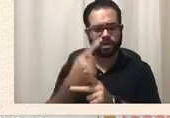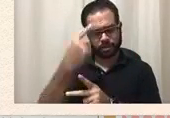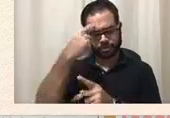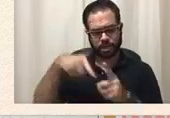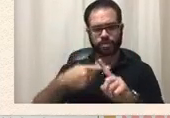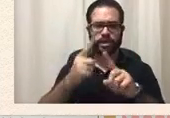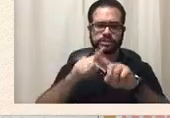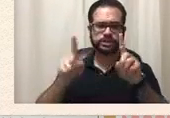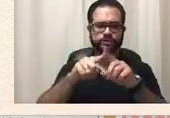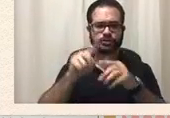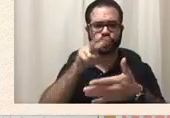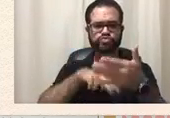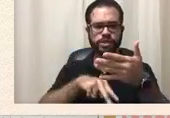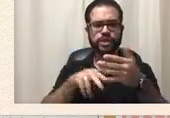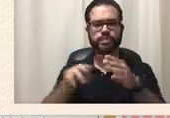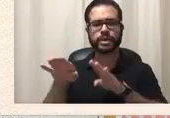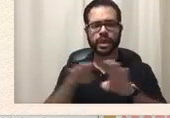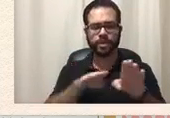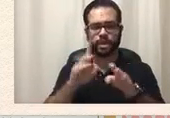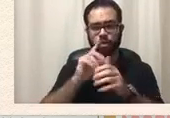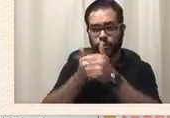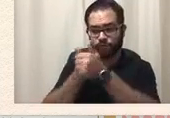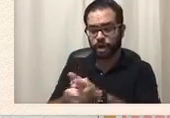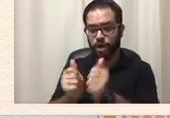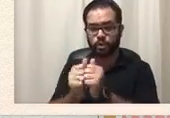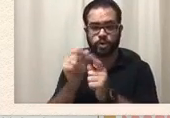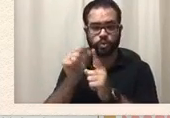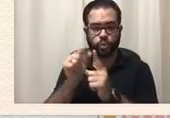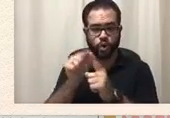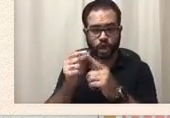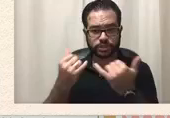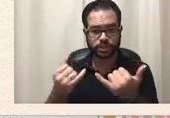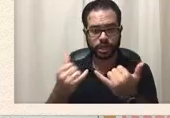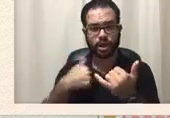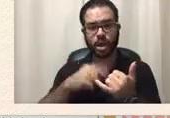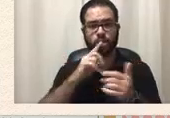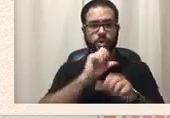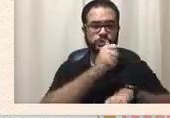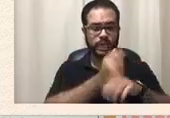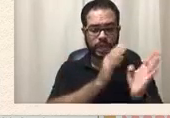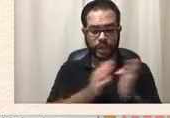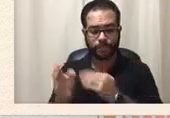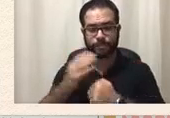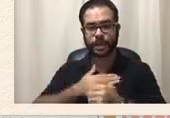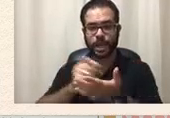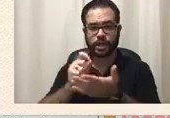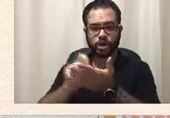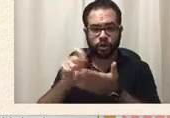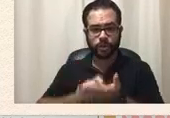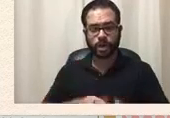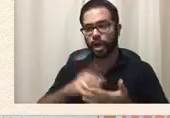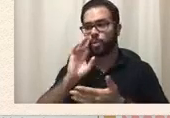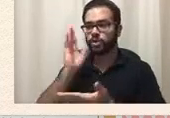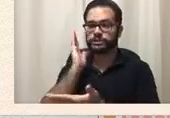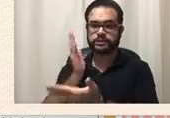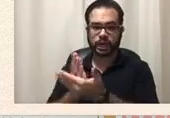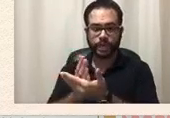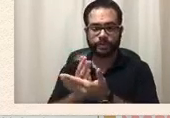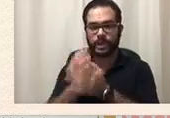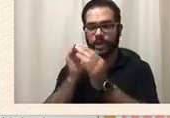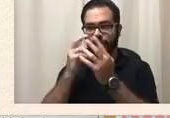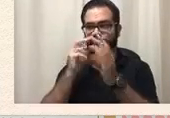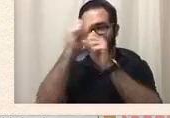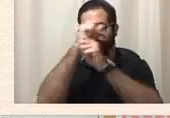to follow along with the words this time? Am I going to organize my notebook? Am I going to stop and visualize the text as a reading